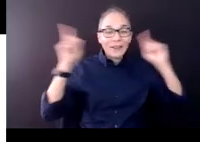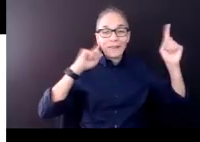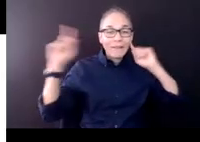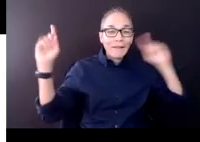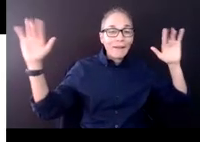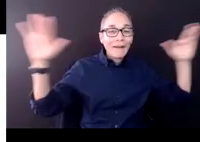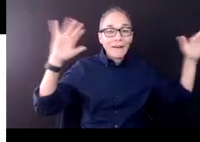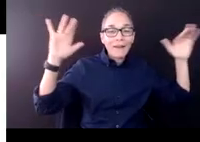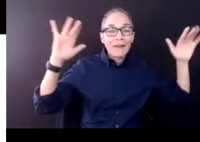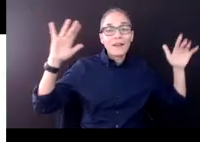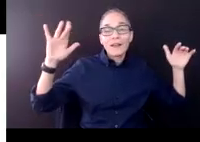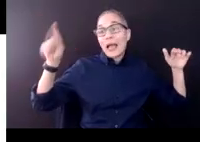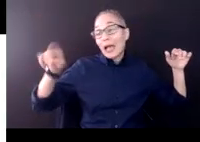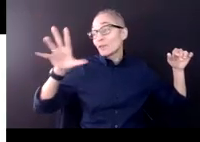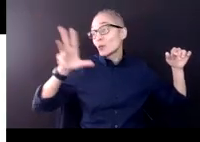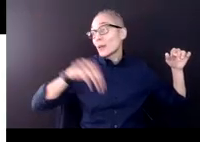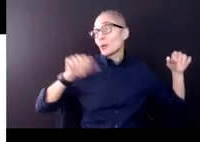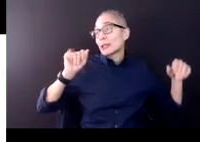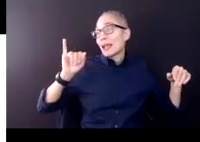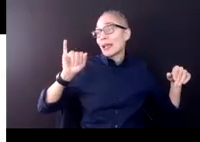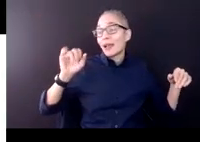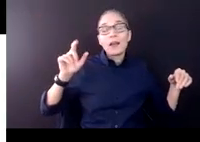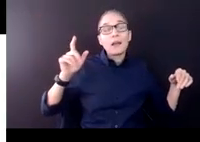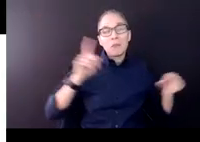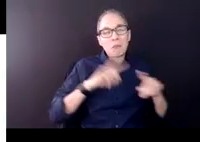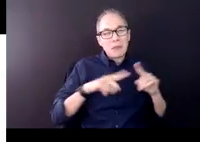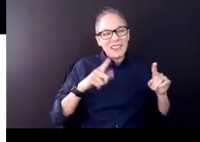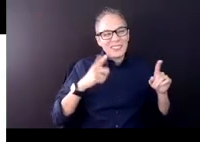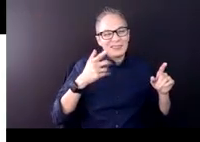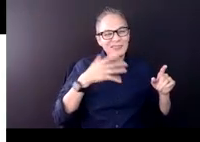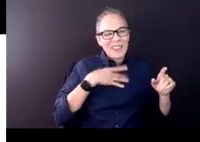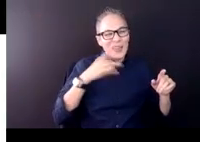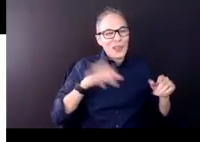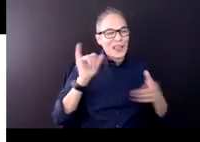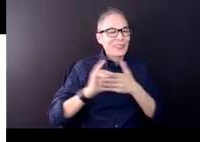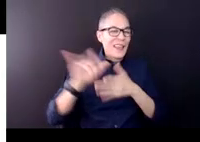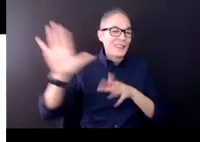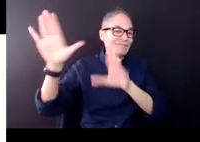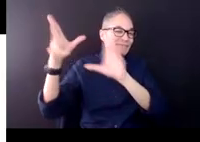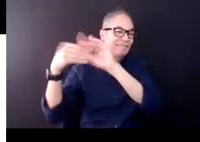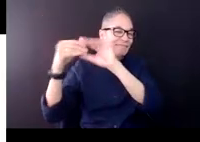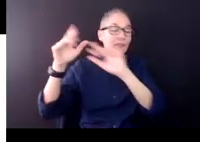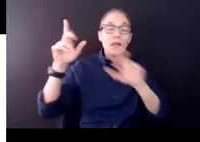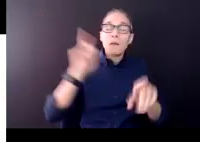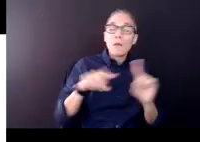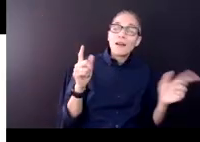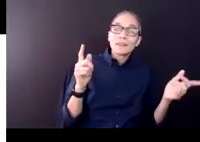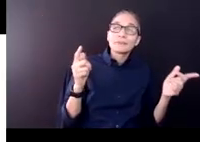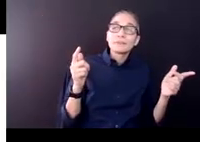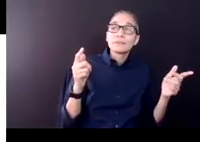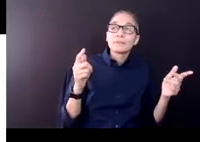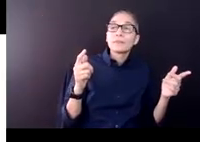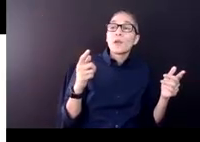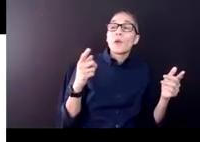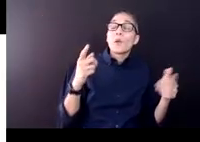that we have to embrace AI, otherwise we'll fall behind. I really don't care for that rhetoric, and that's just what it is. I feel like it's just, but what will